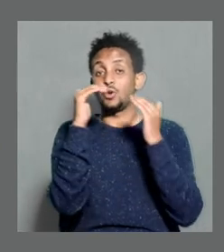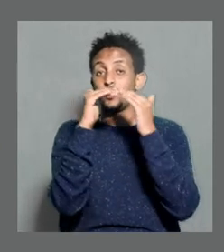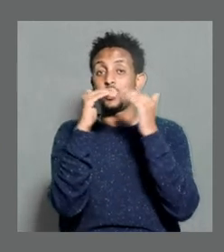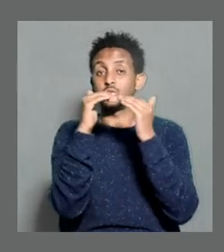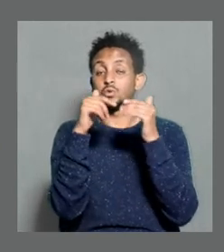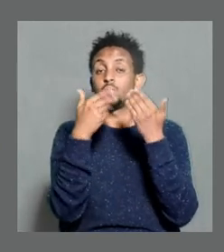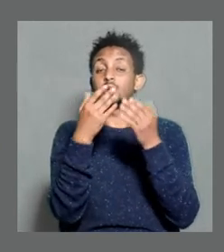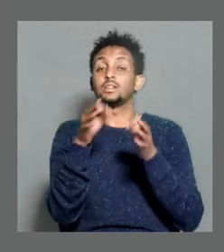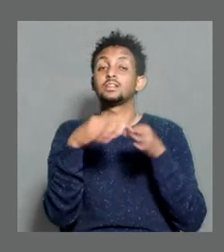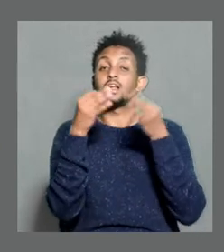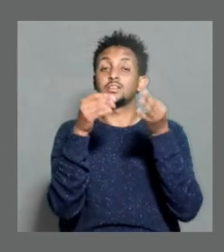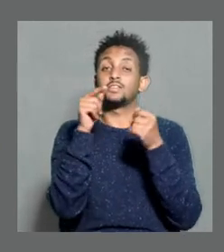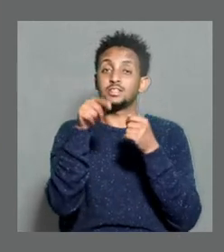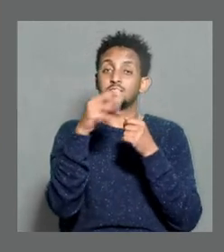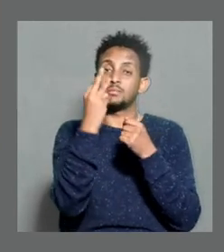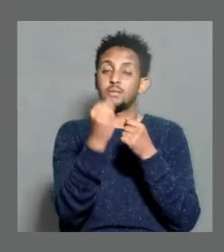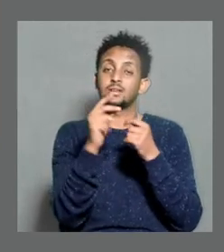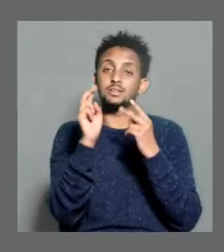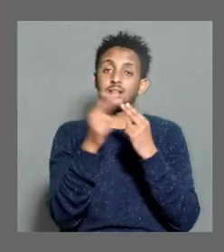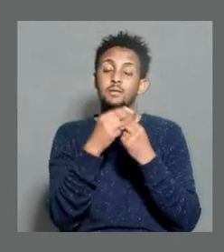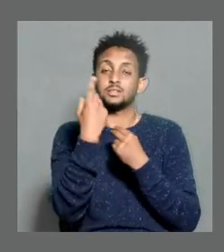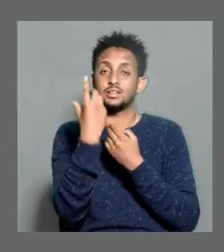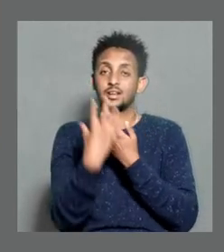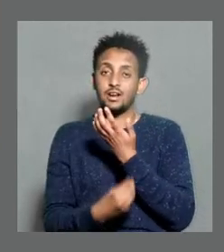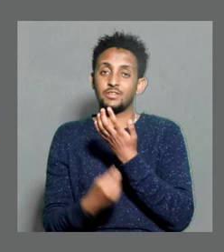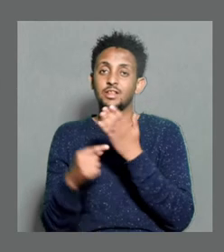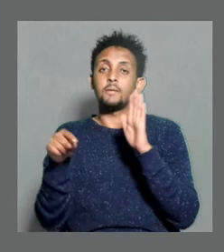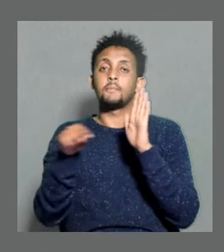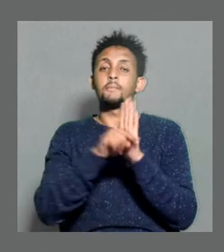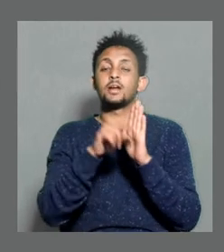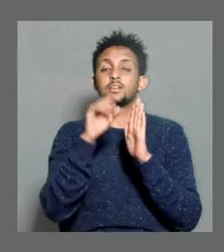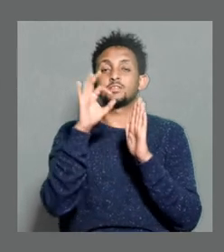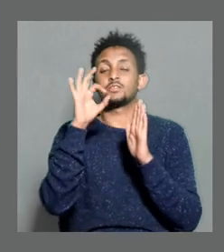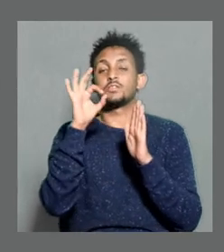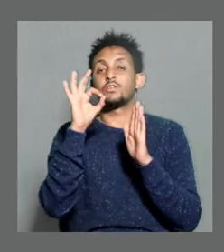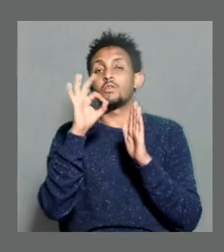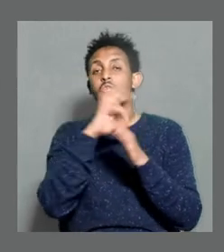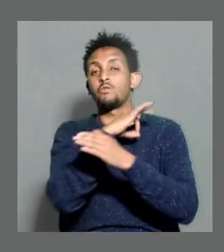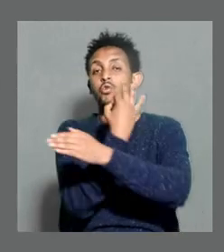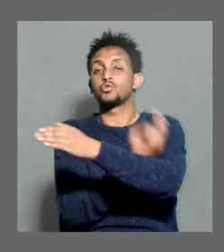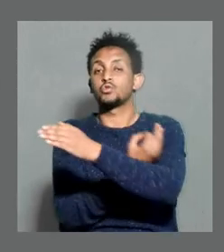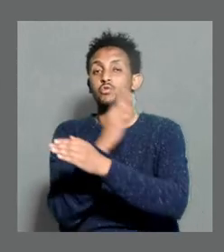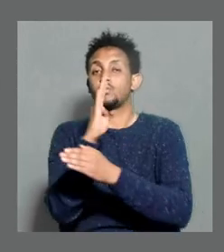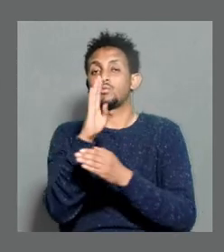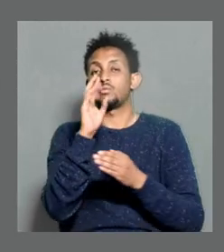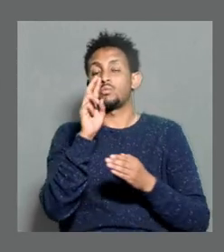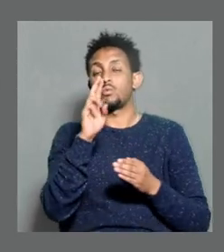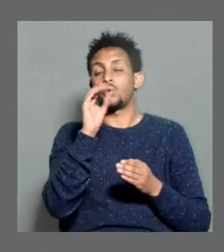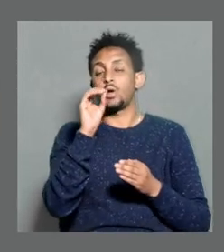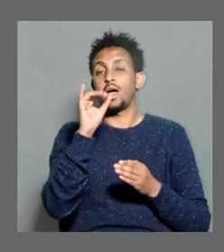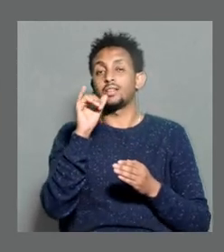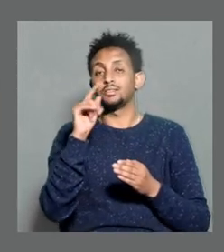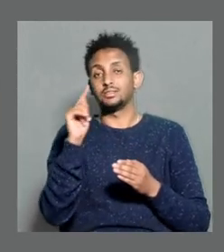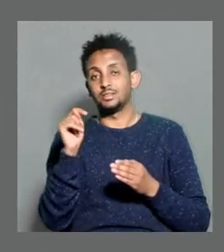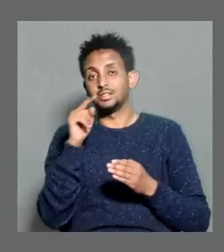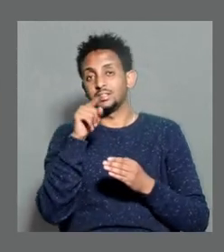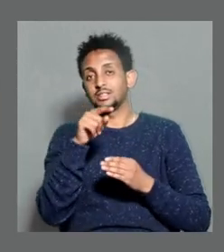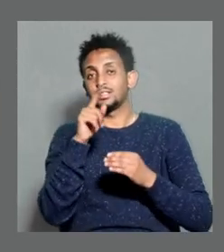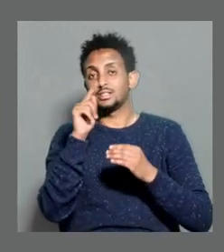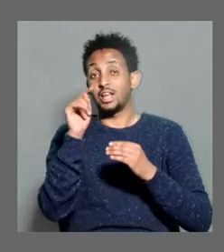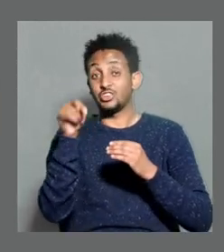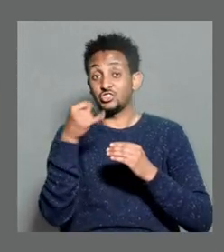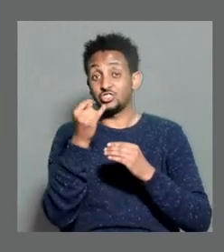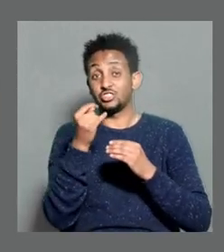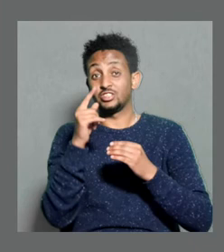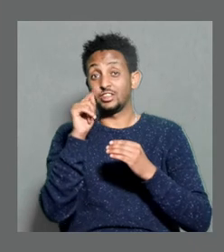equal to, when you transfer this, mass times gravity minus force of buoyancy or buoyant force. So the tension reads